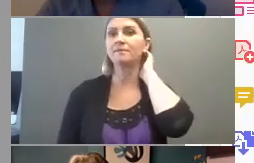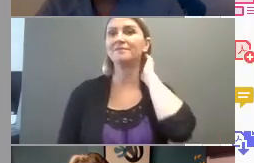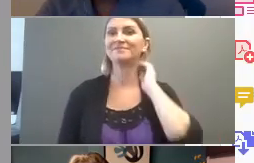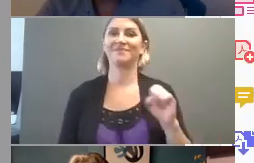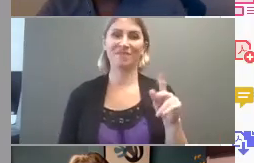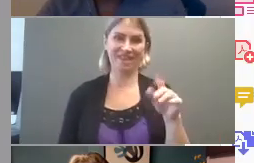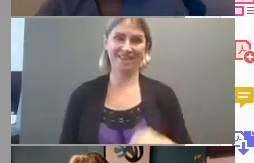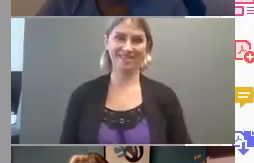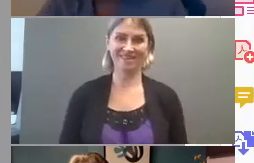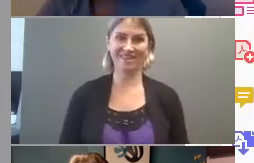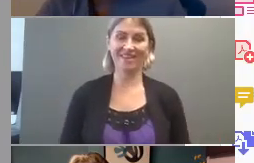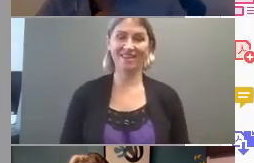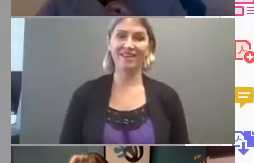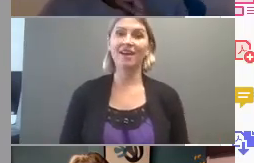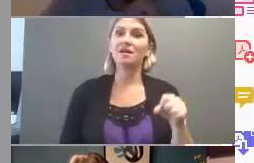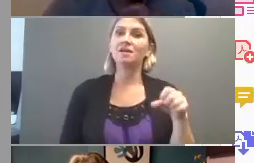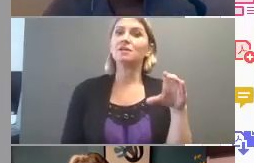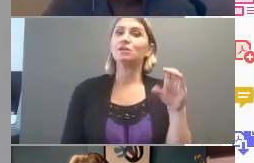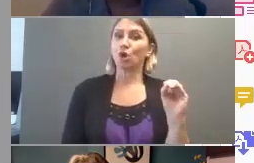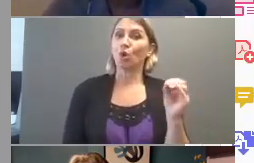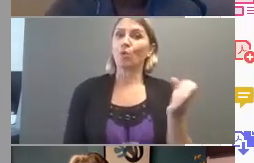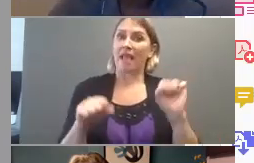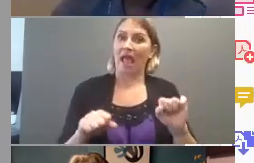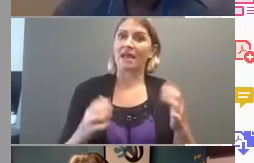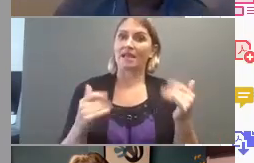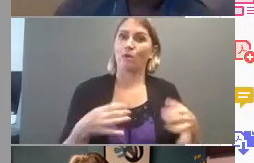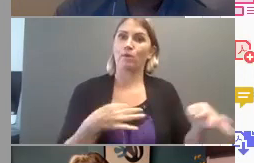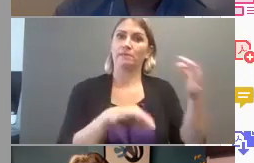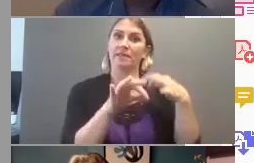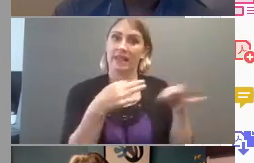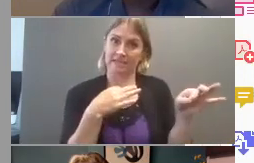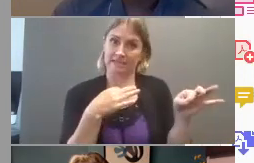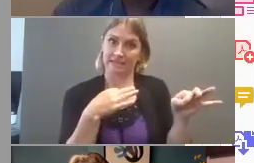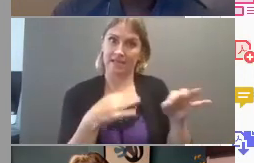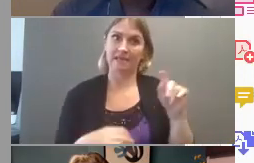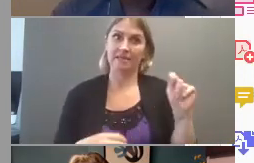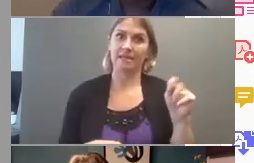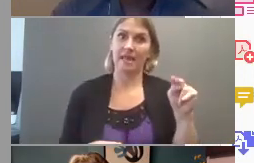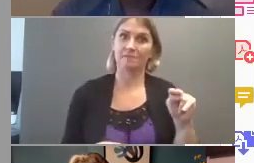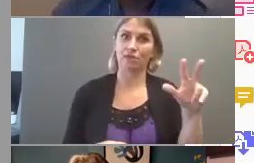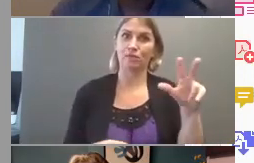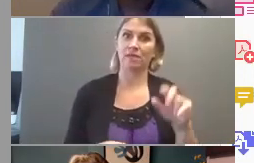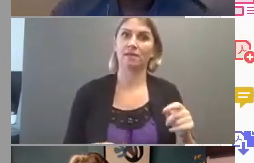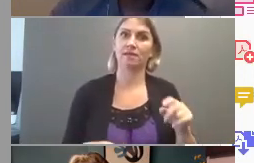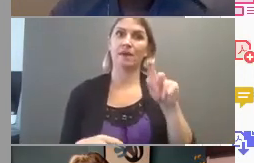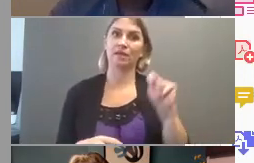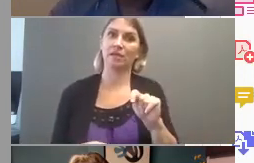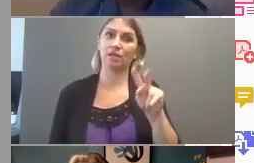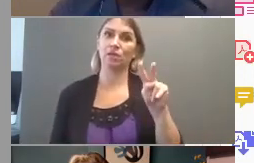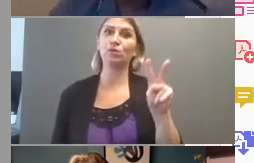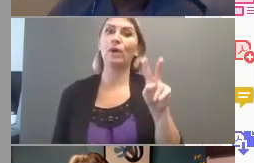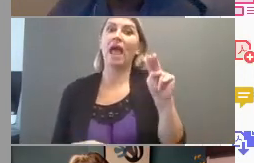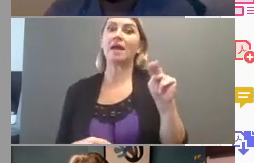Okay. And so we can then now replace our Tn by 3 and T2n by 3